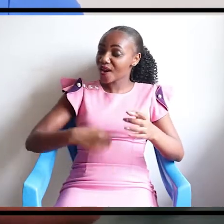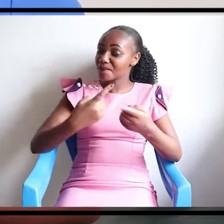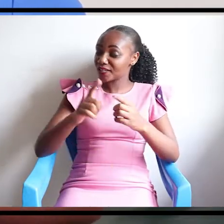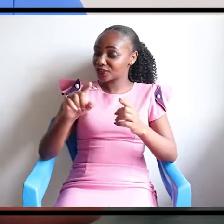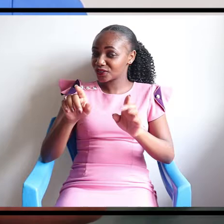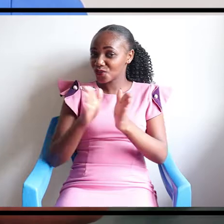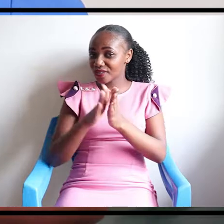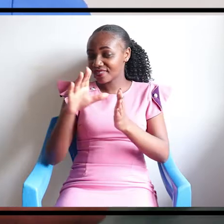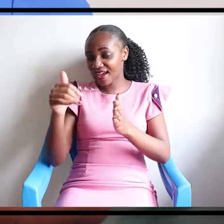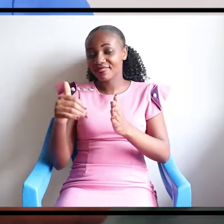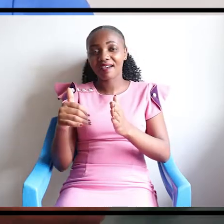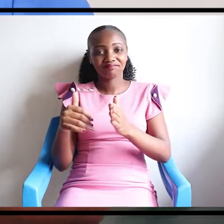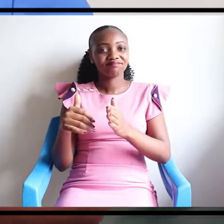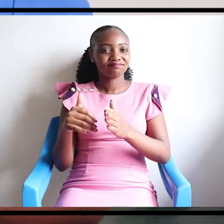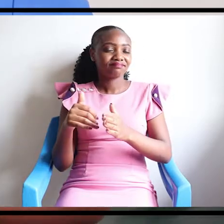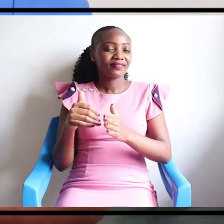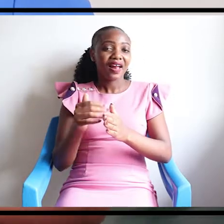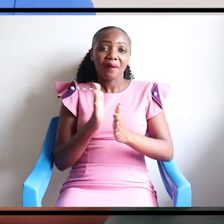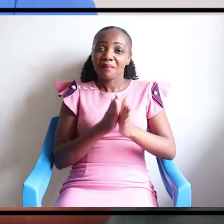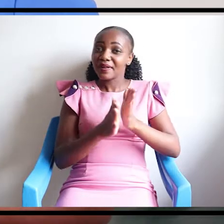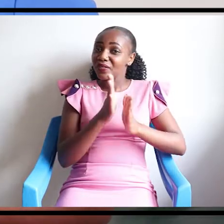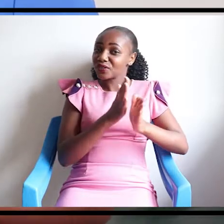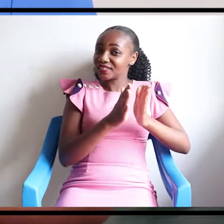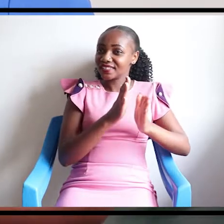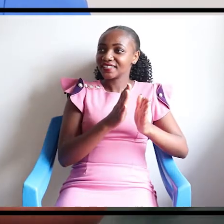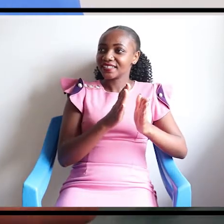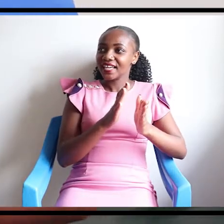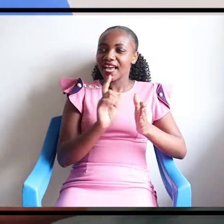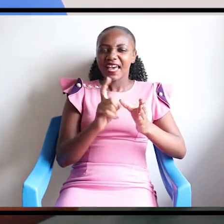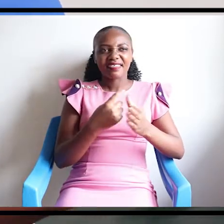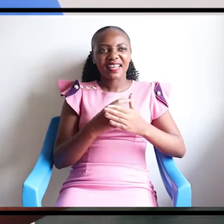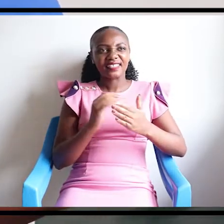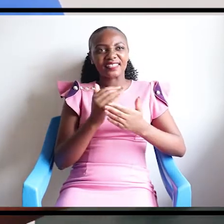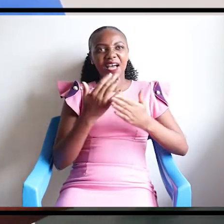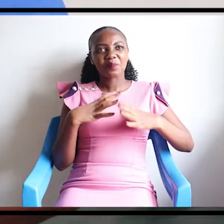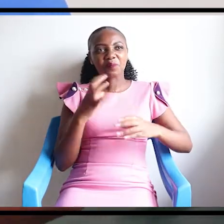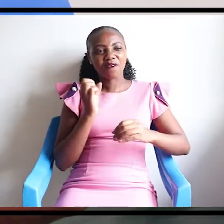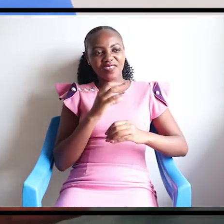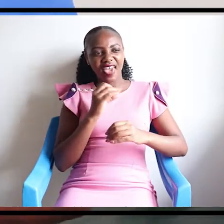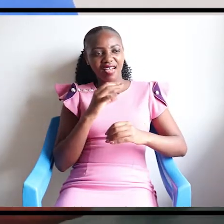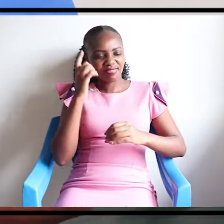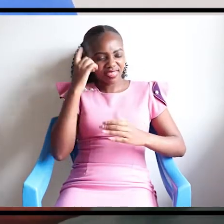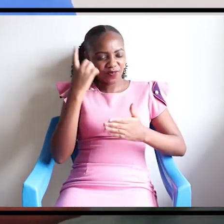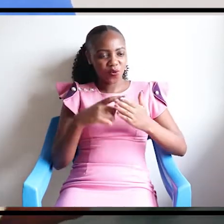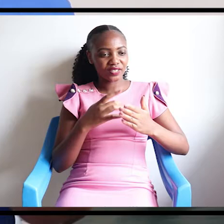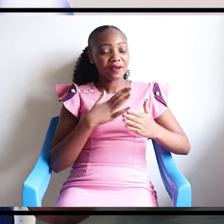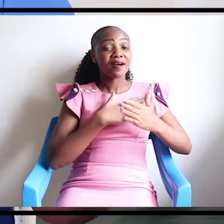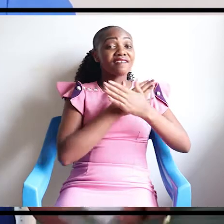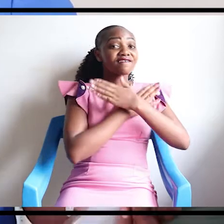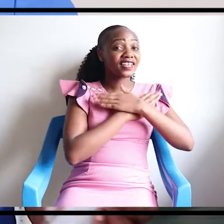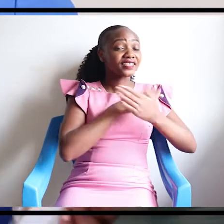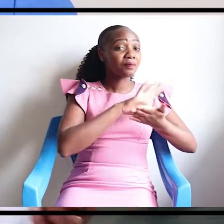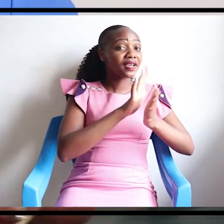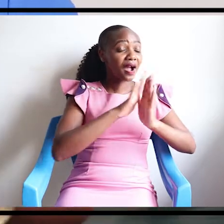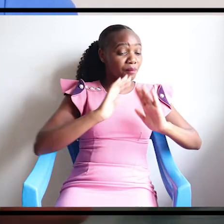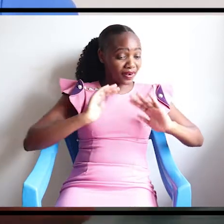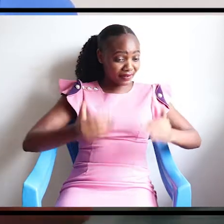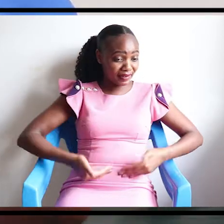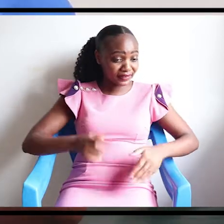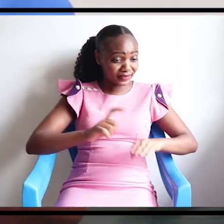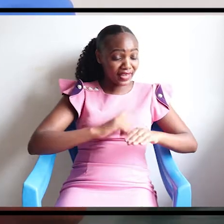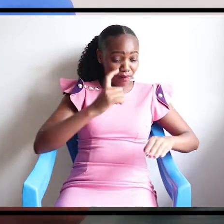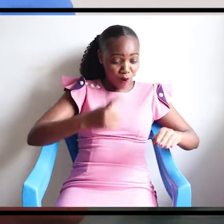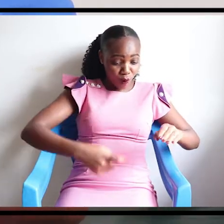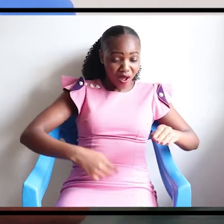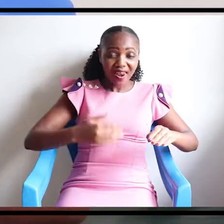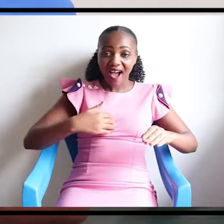is 100%. So the fear about that, my friend conceived with a coil and another friend did not conceive with